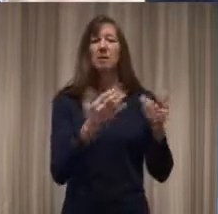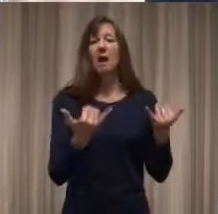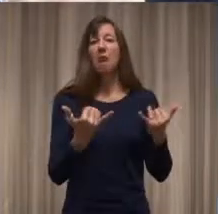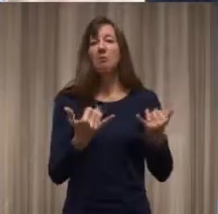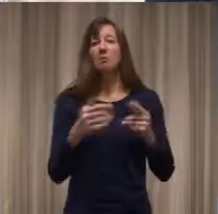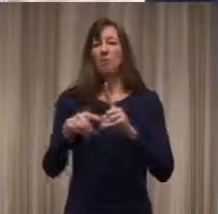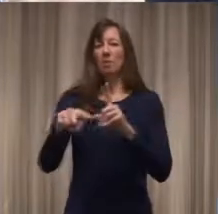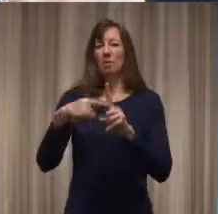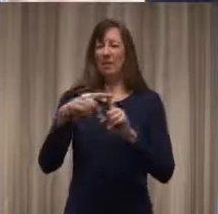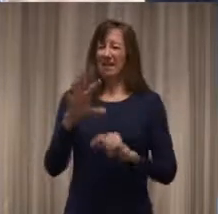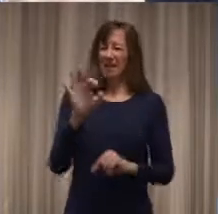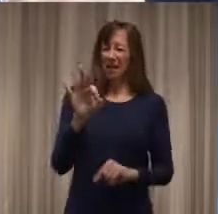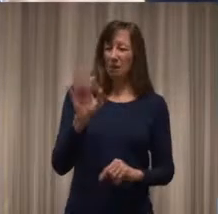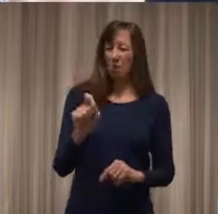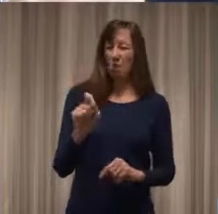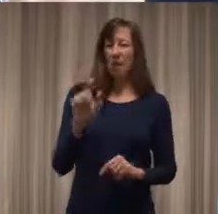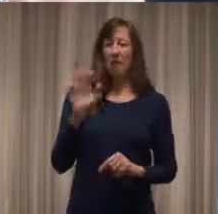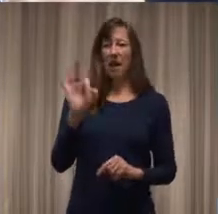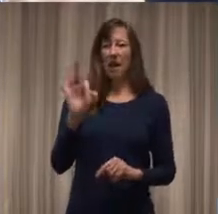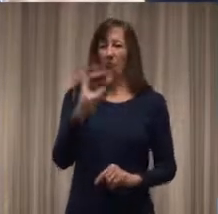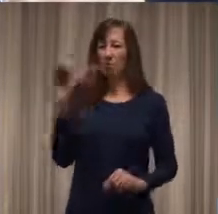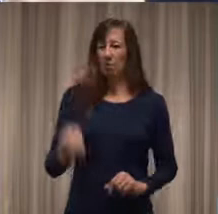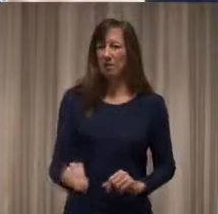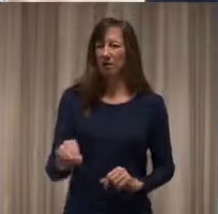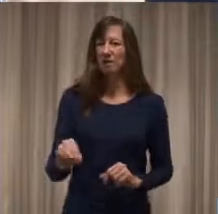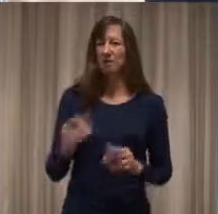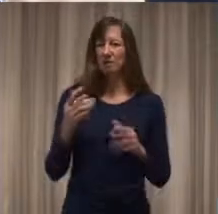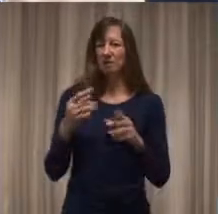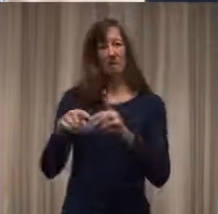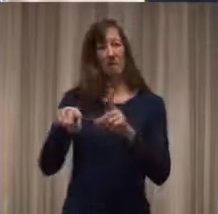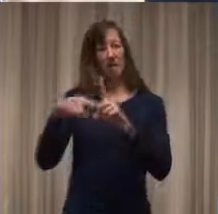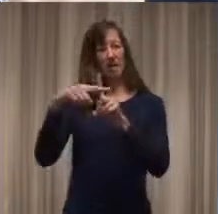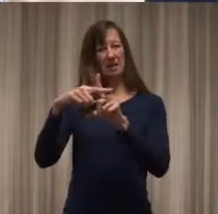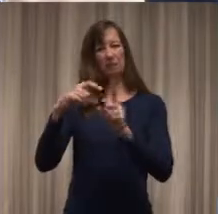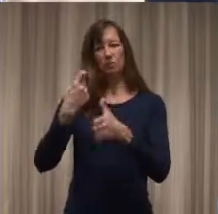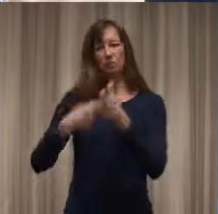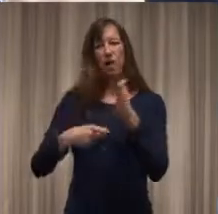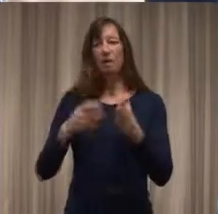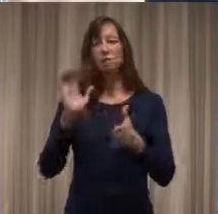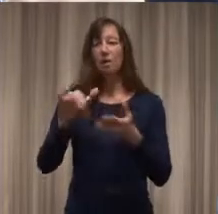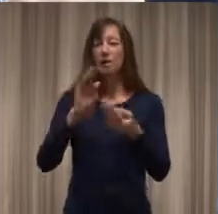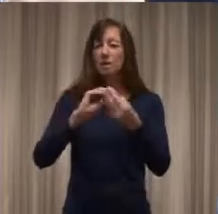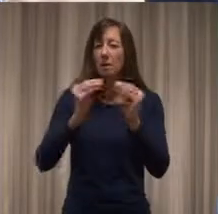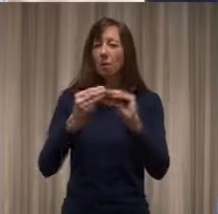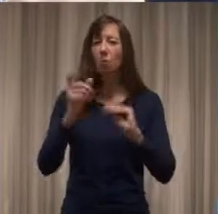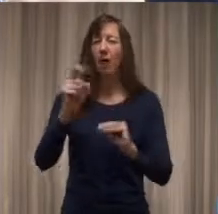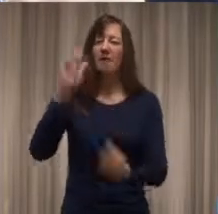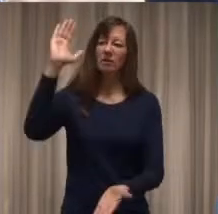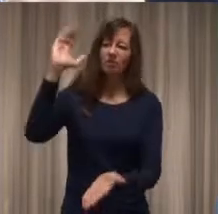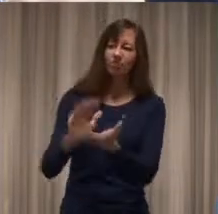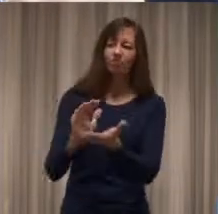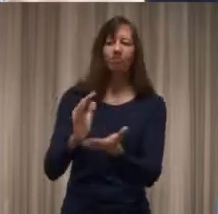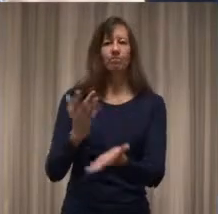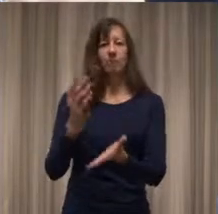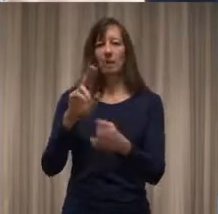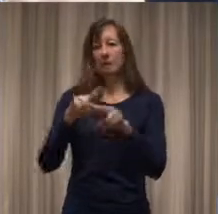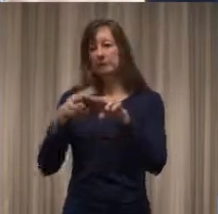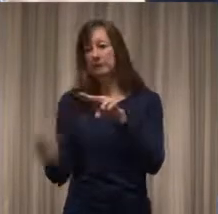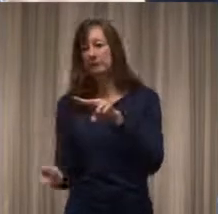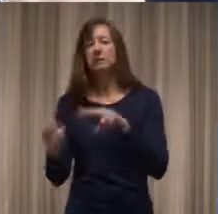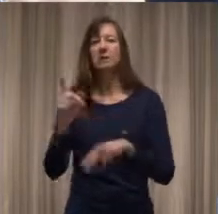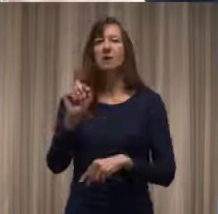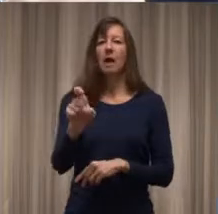positive rate. That is a number that we have to get down. As long as that number remains really